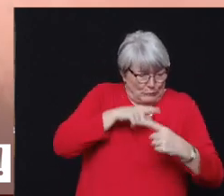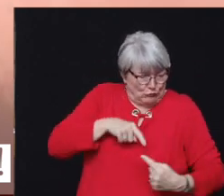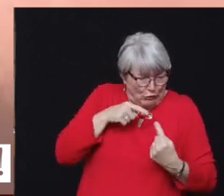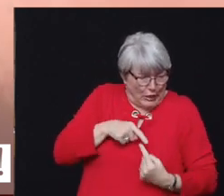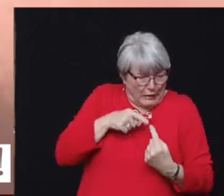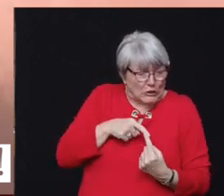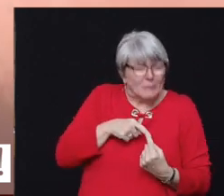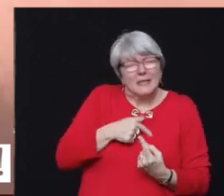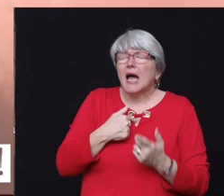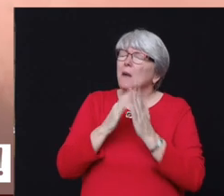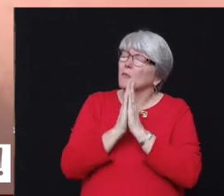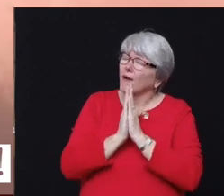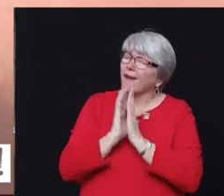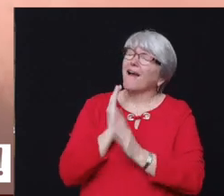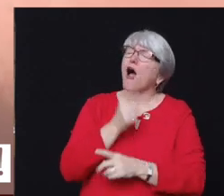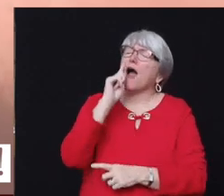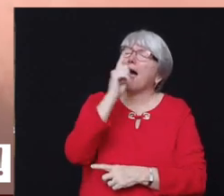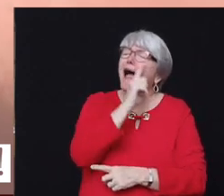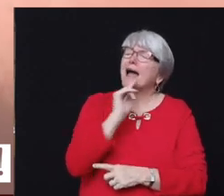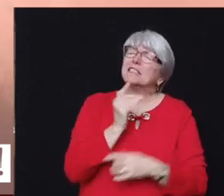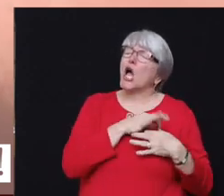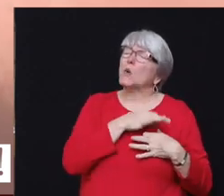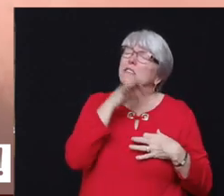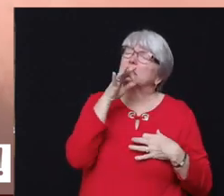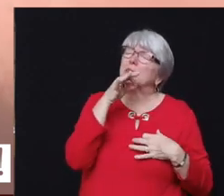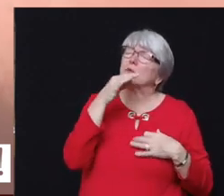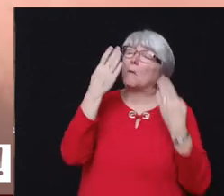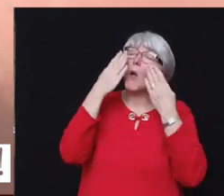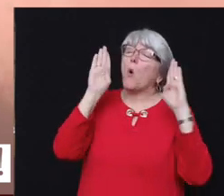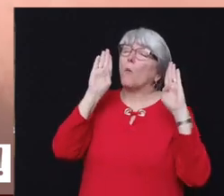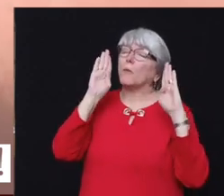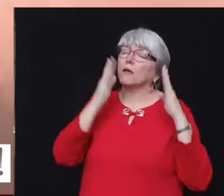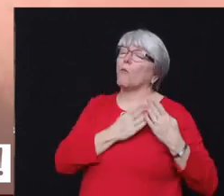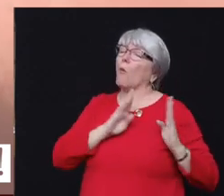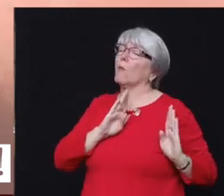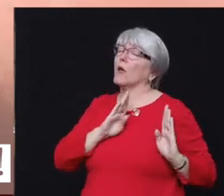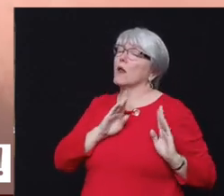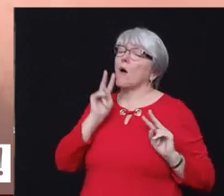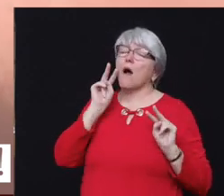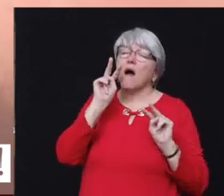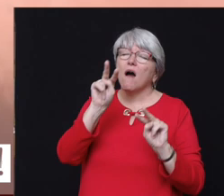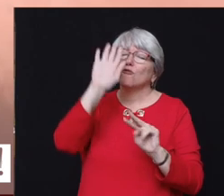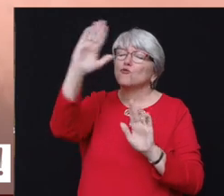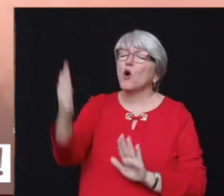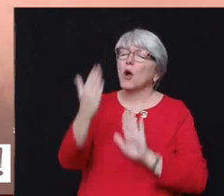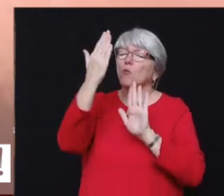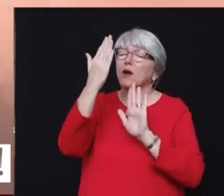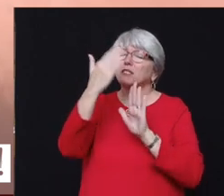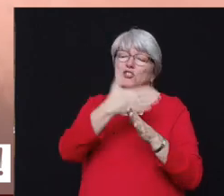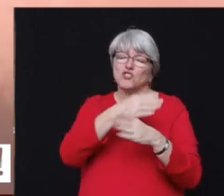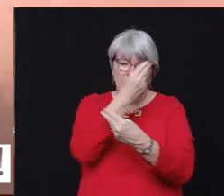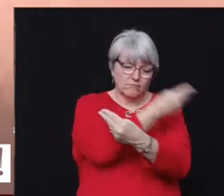that our eyes and our spirits remain open to seeing your presence, and that we can share that presence with those around